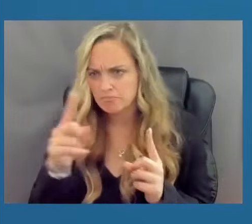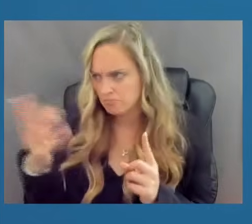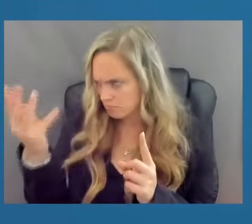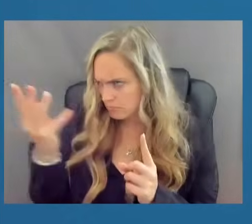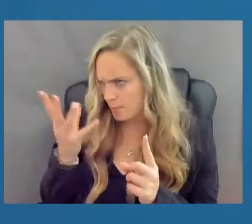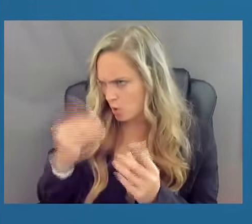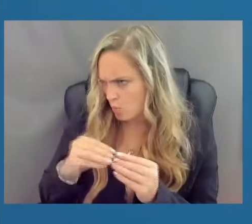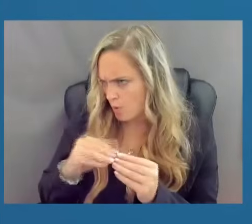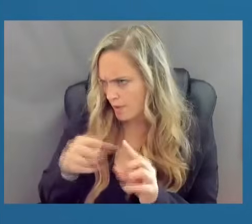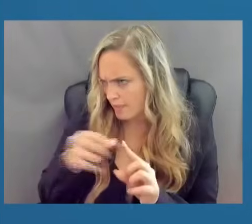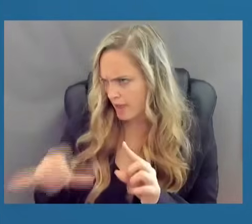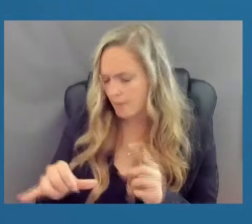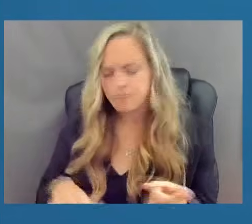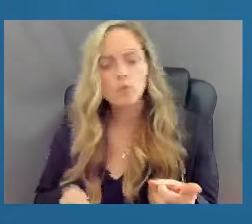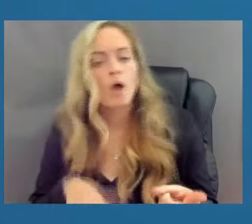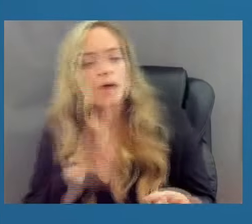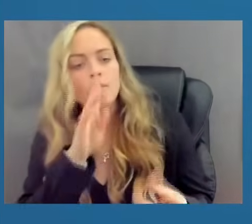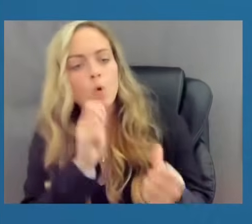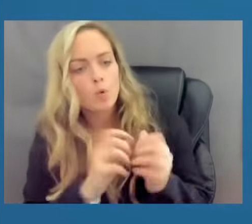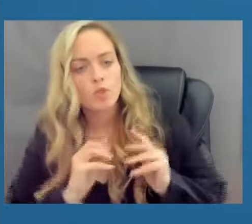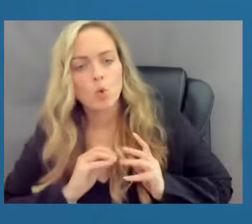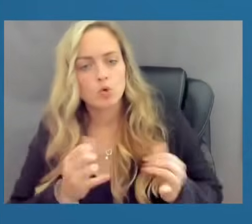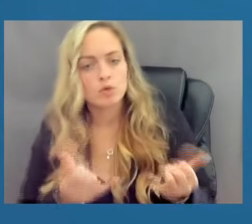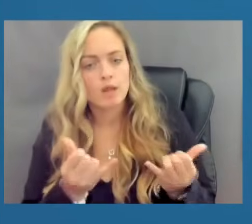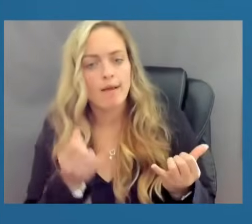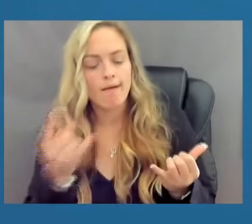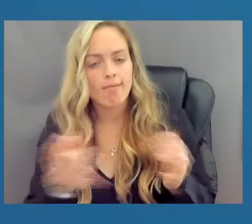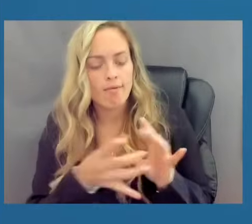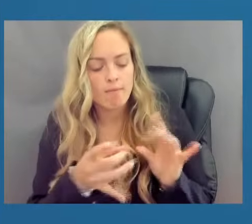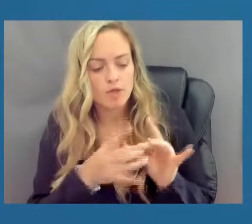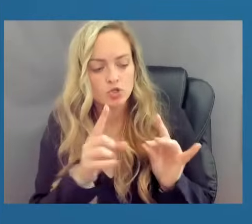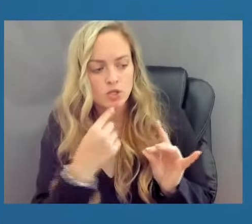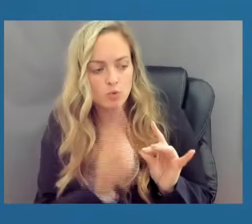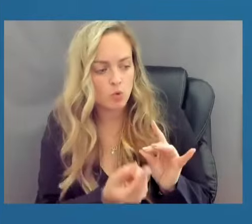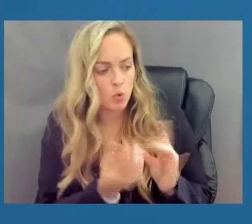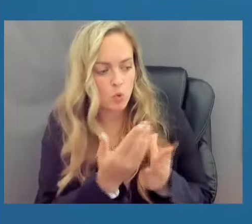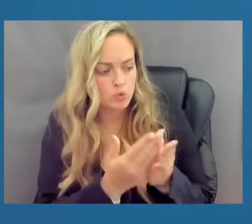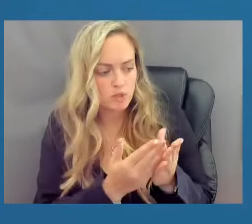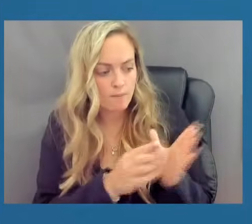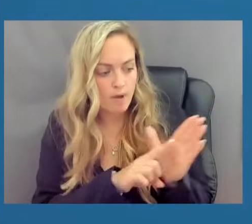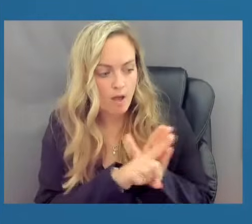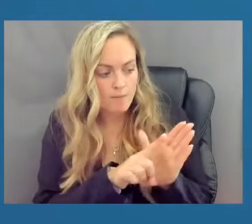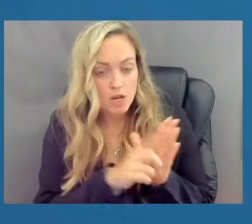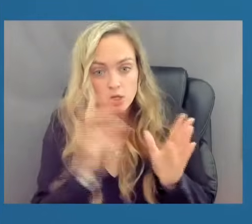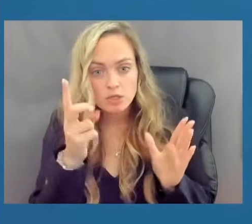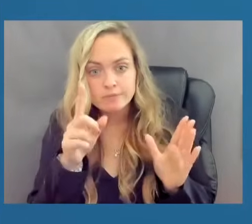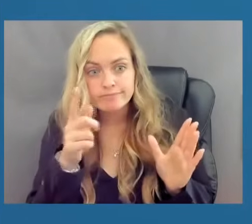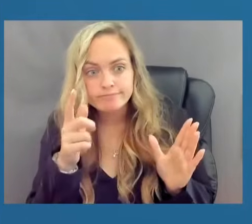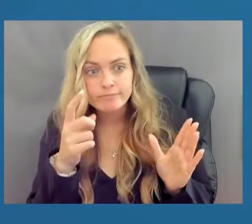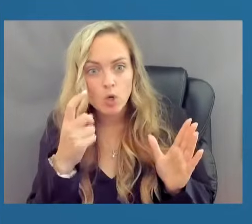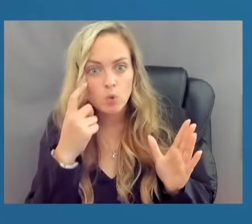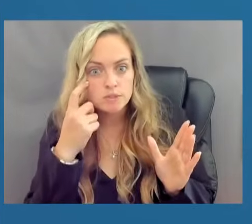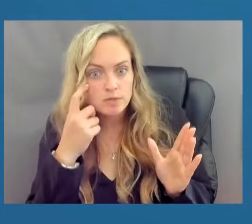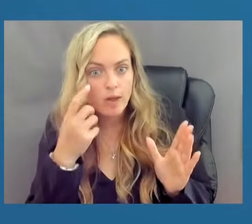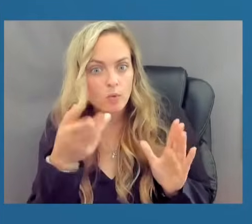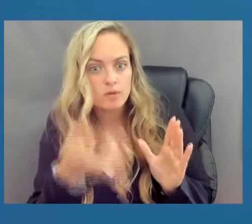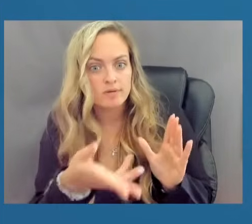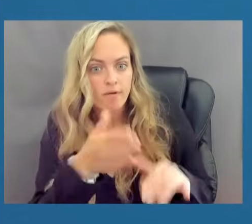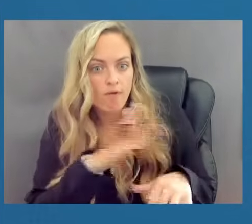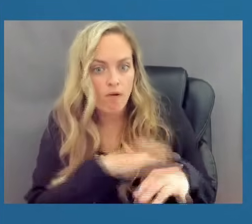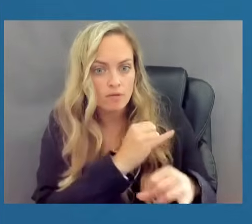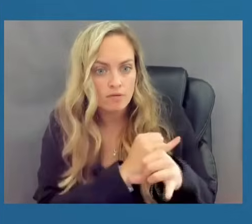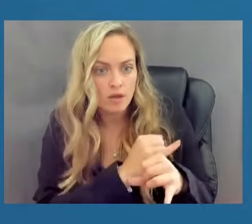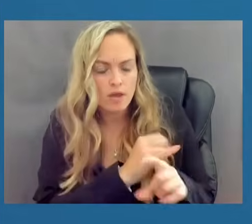you on you spoke to the owners today, and they mentioned that they were told some homicidal suspect was on the grounds. I also interviewed the Cayuga County